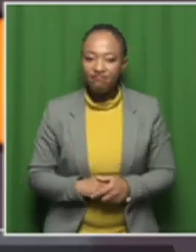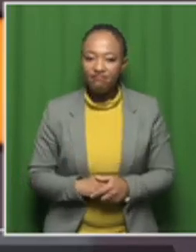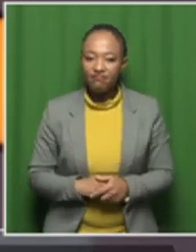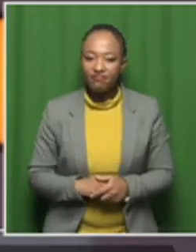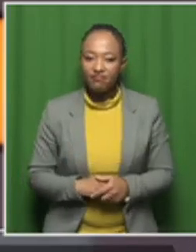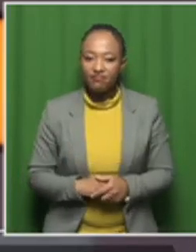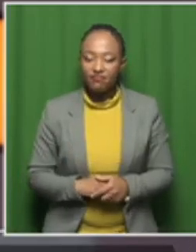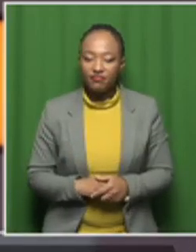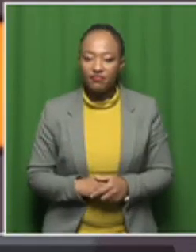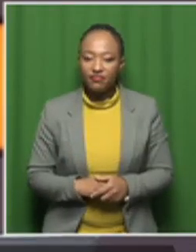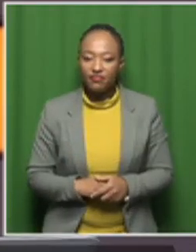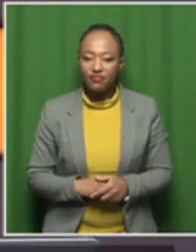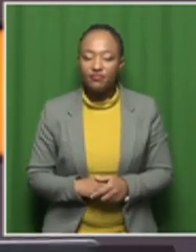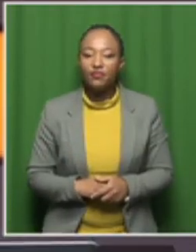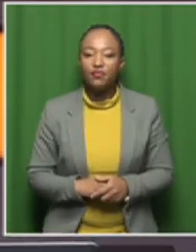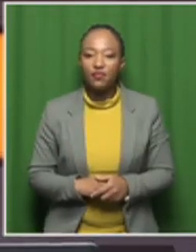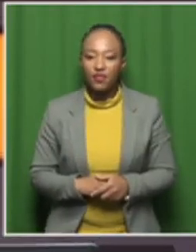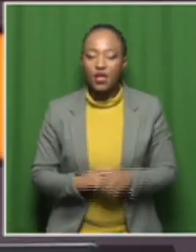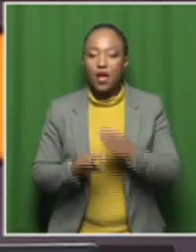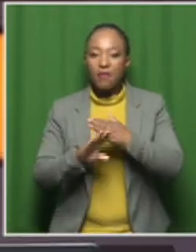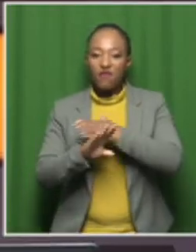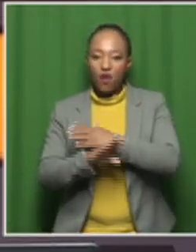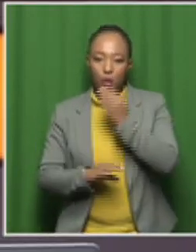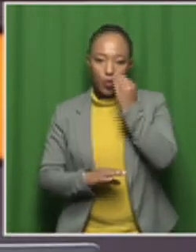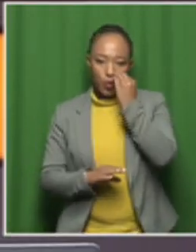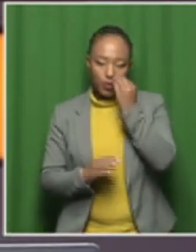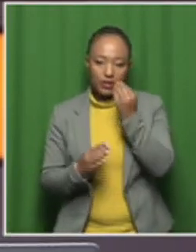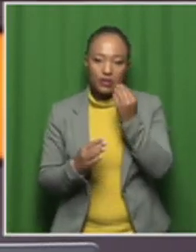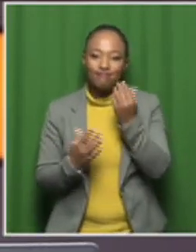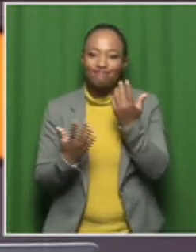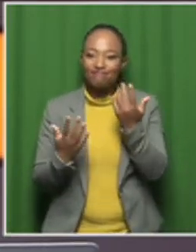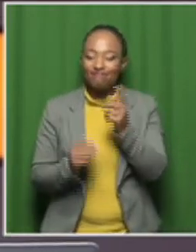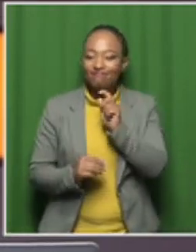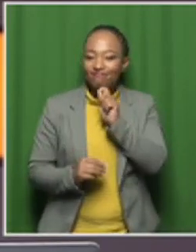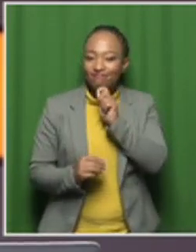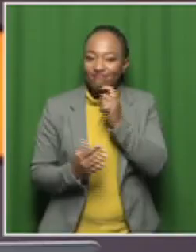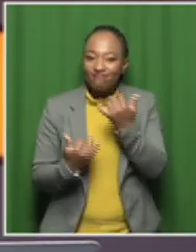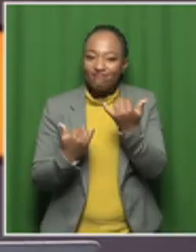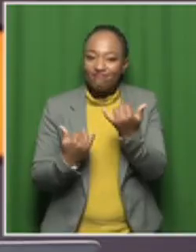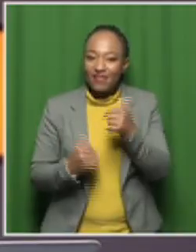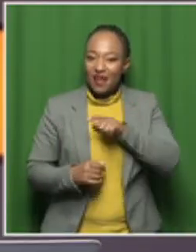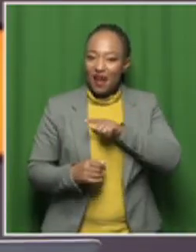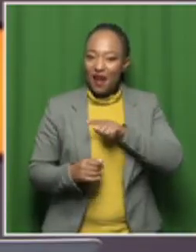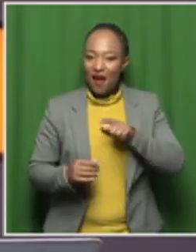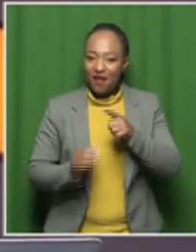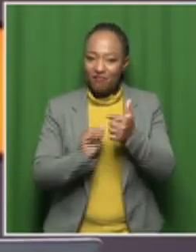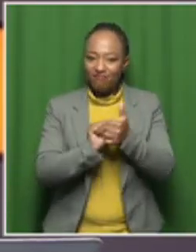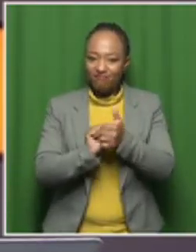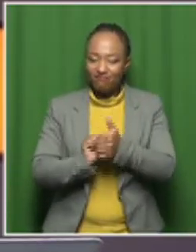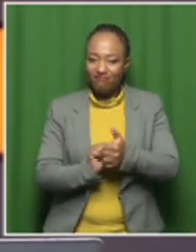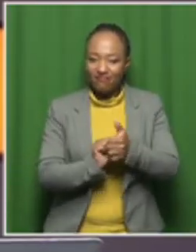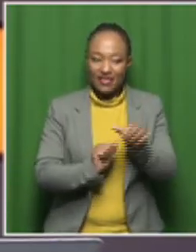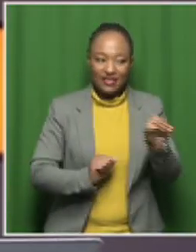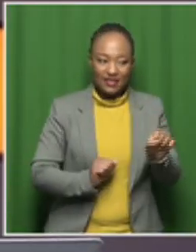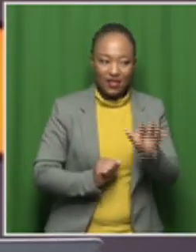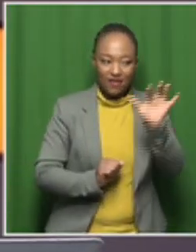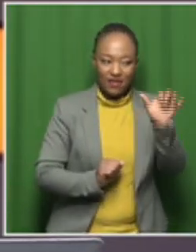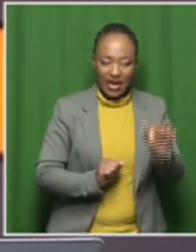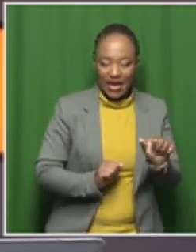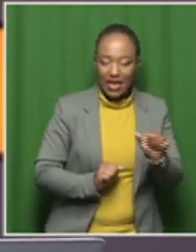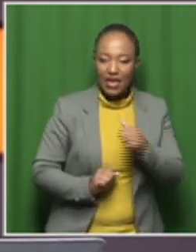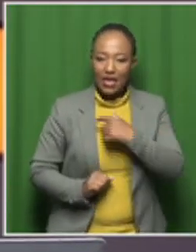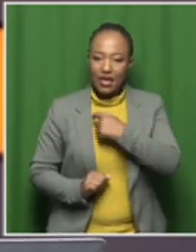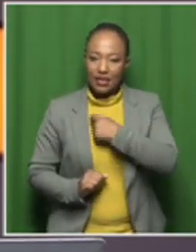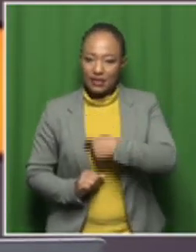All right, now on to something just before we get into the news. This morning we look into the long-standing partnership between South Africa and Switzerland